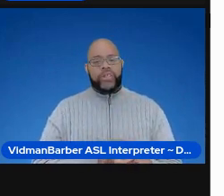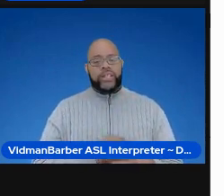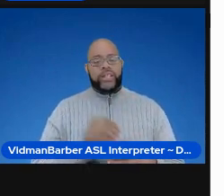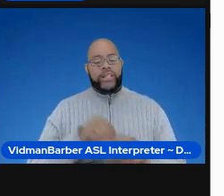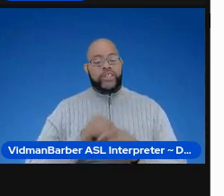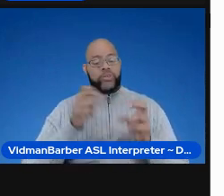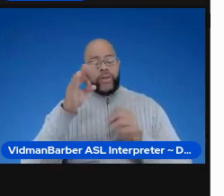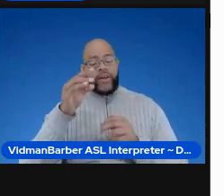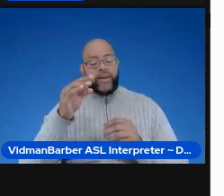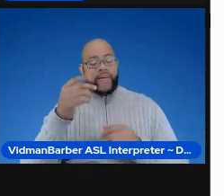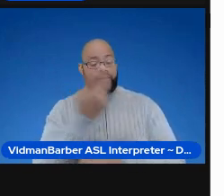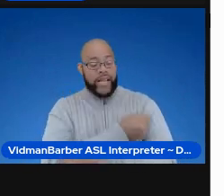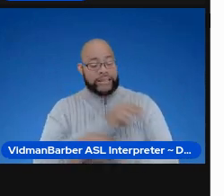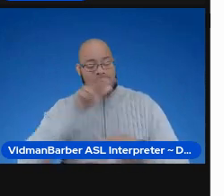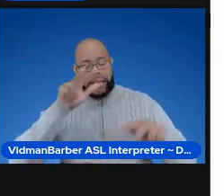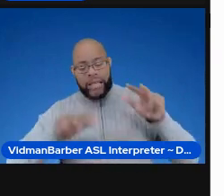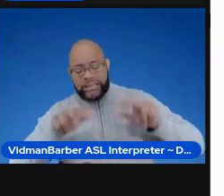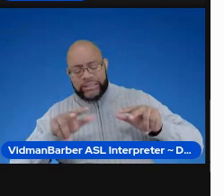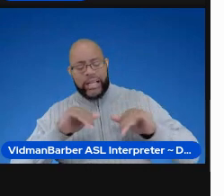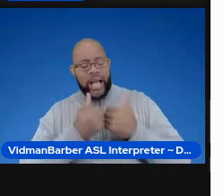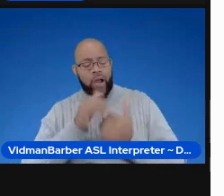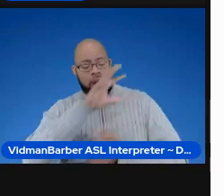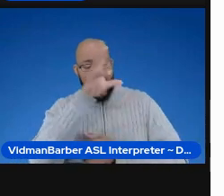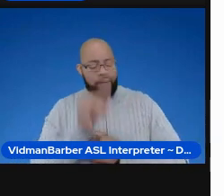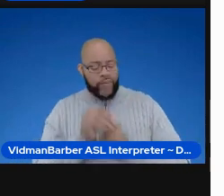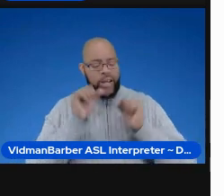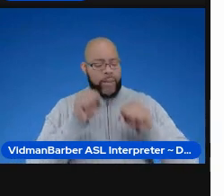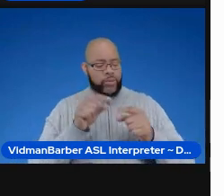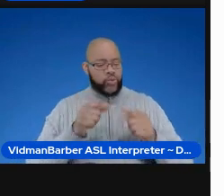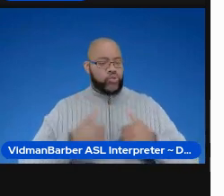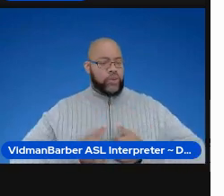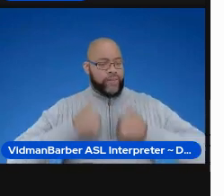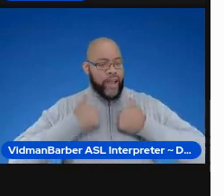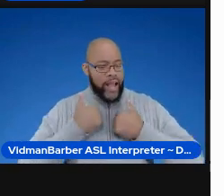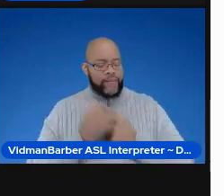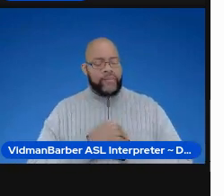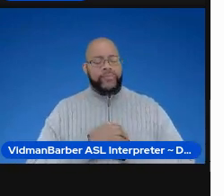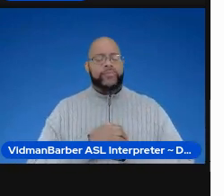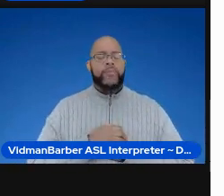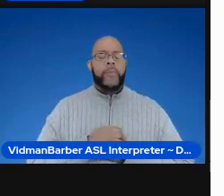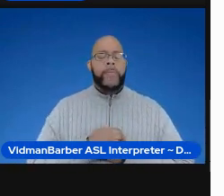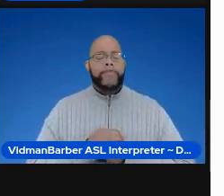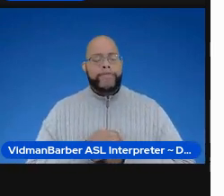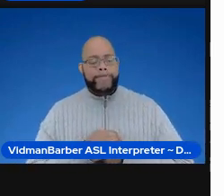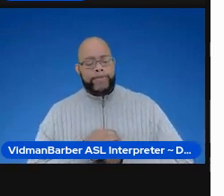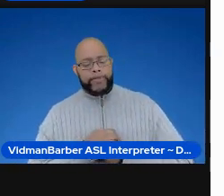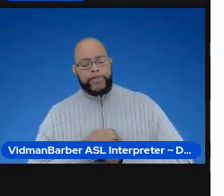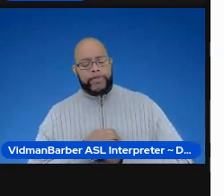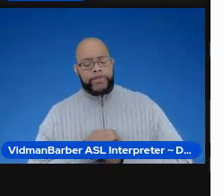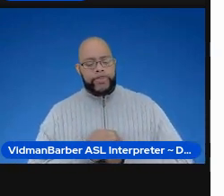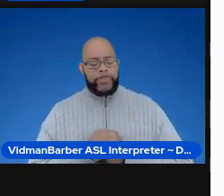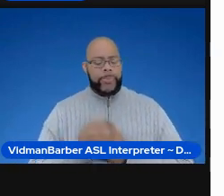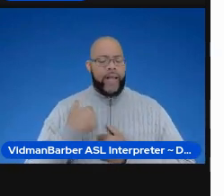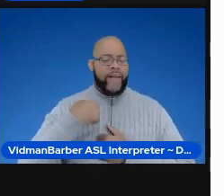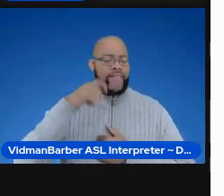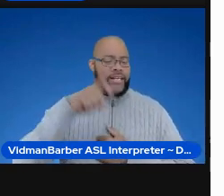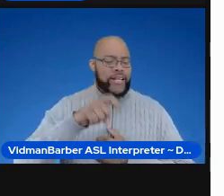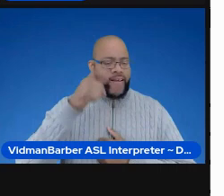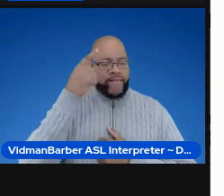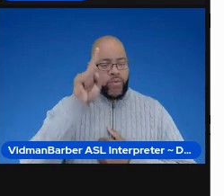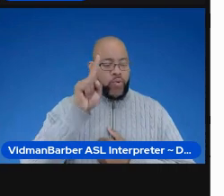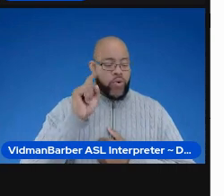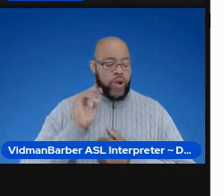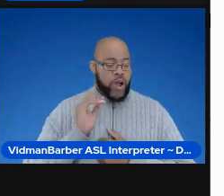hesitancy and how Africa was able to survive. Uh, uh, there's a need for